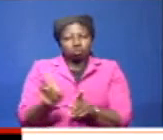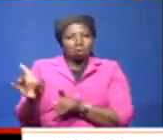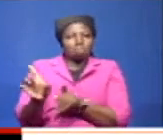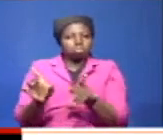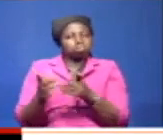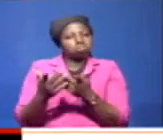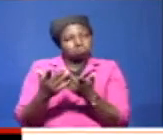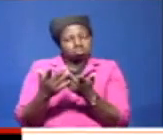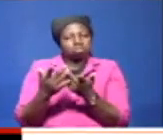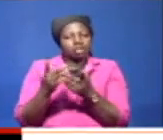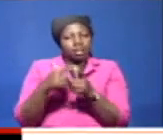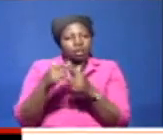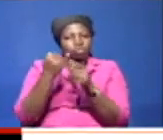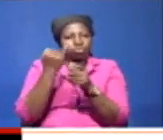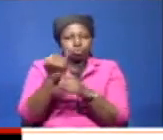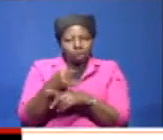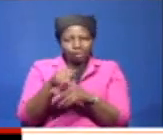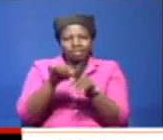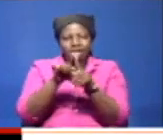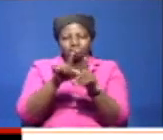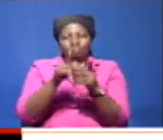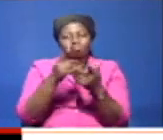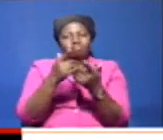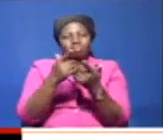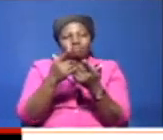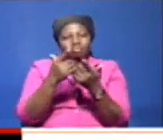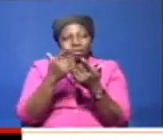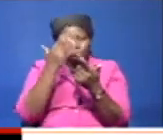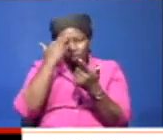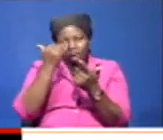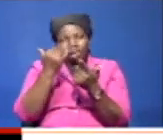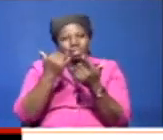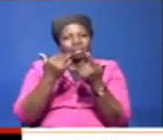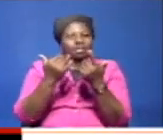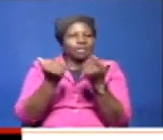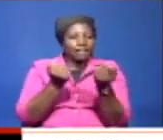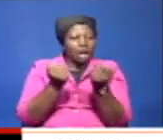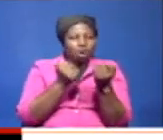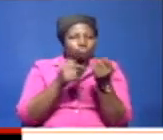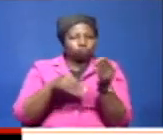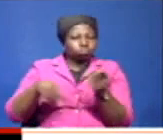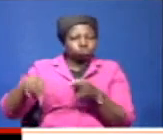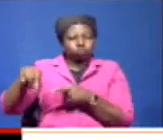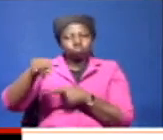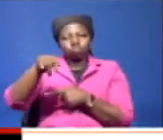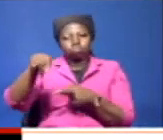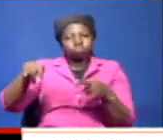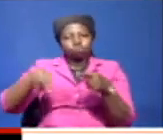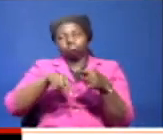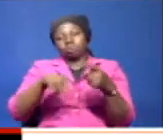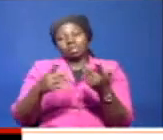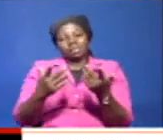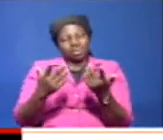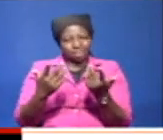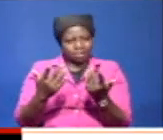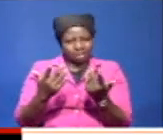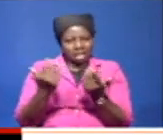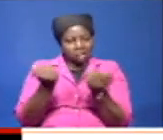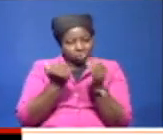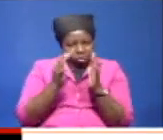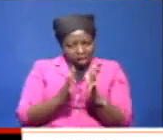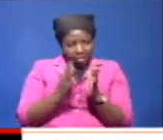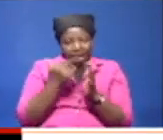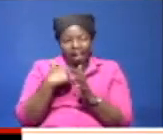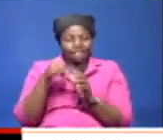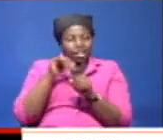same stage, but because it's being run in reverse. Crazy things happening, drivers suffering all sorts of